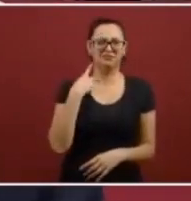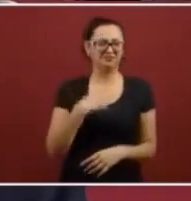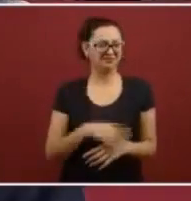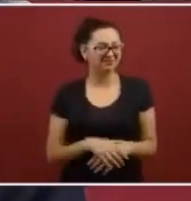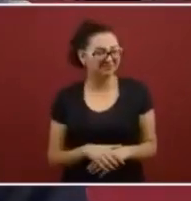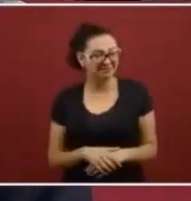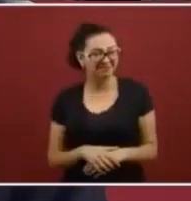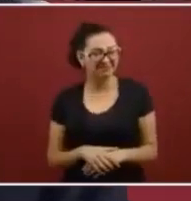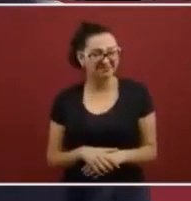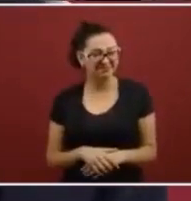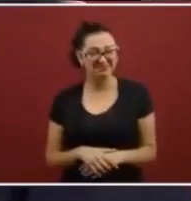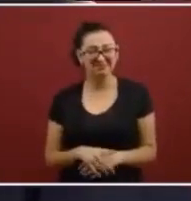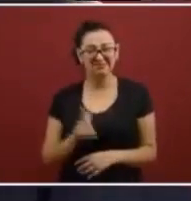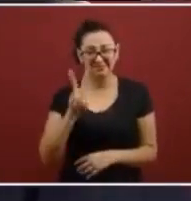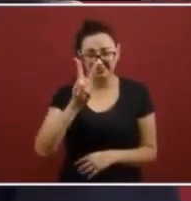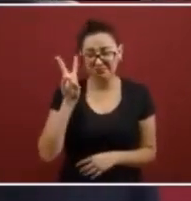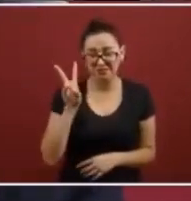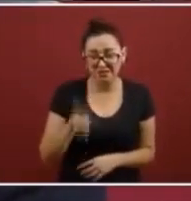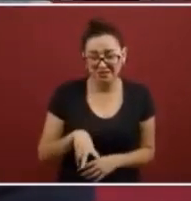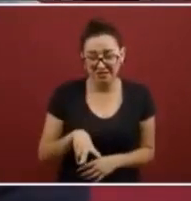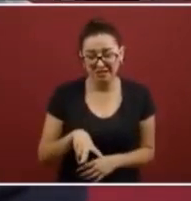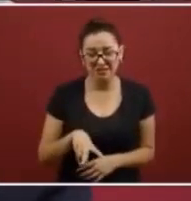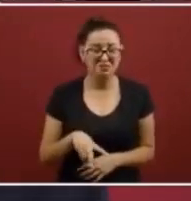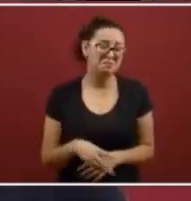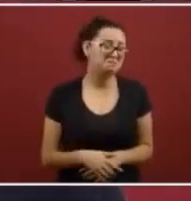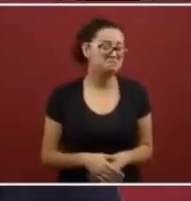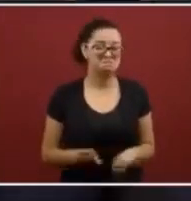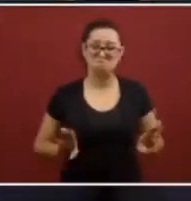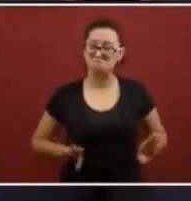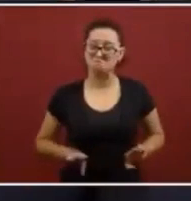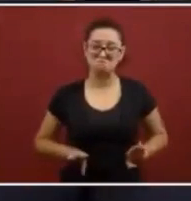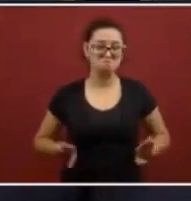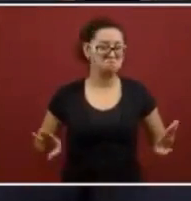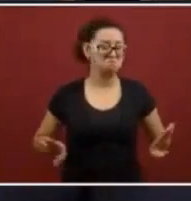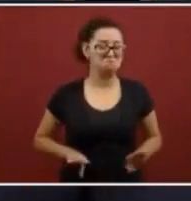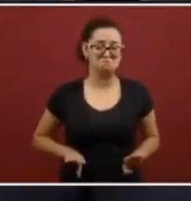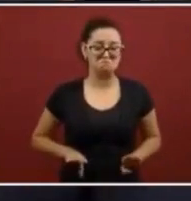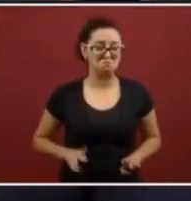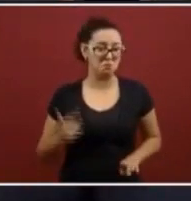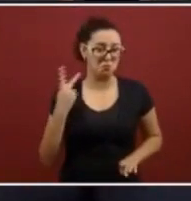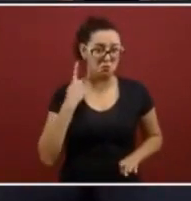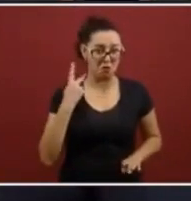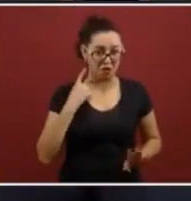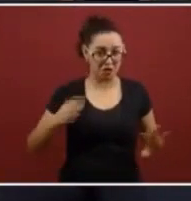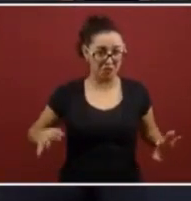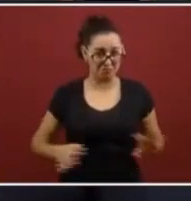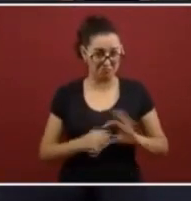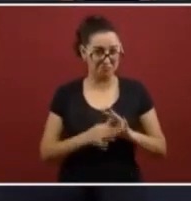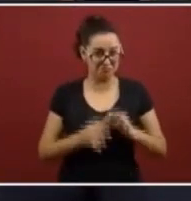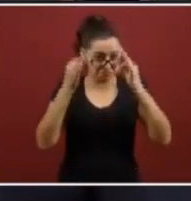that en realidad es Dice- pura gente oportunista, it's just